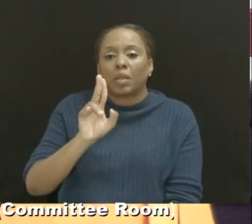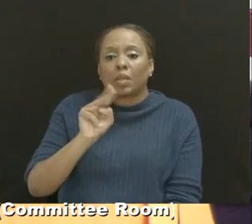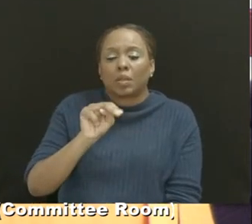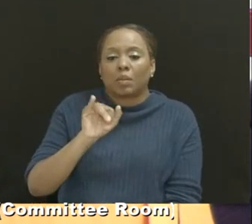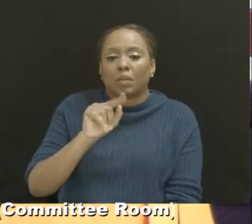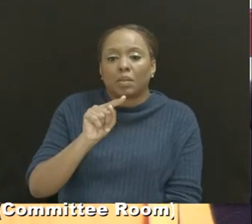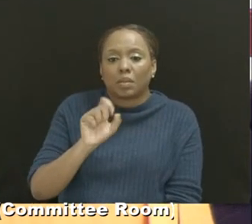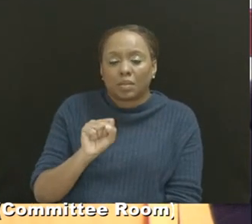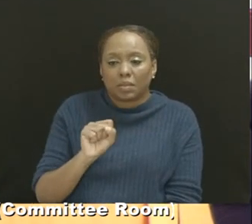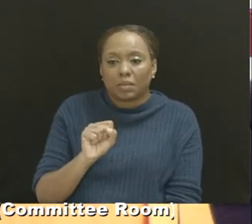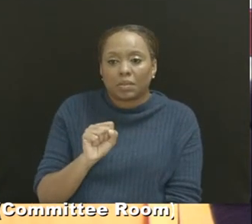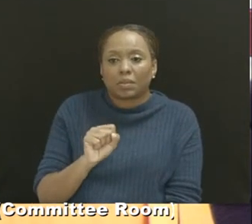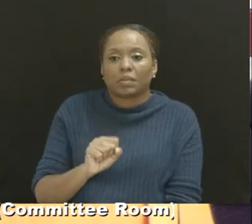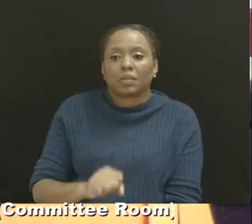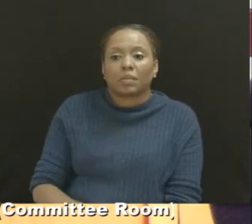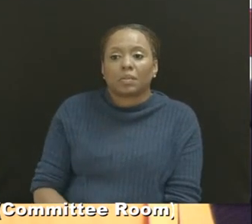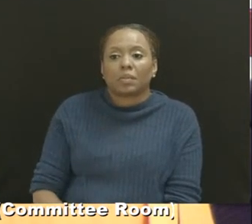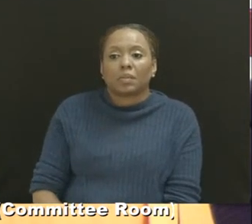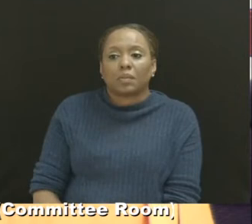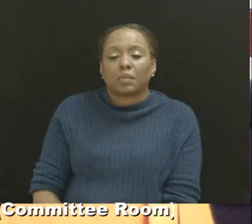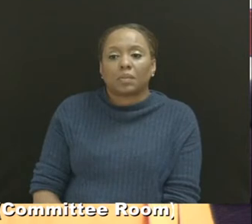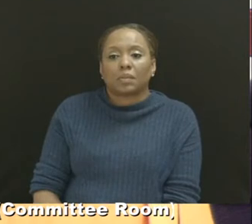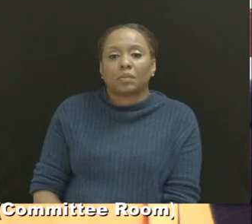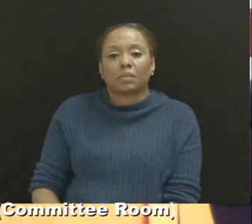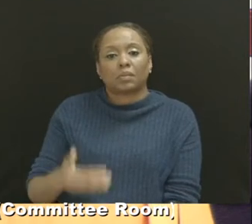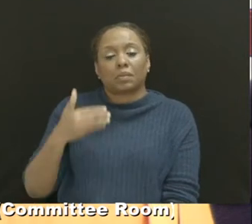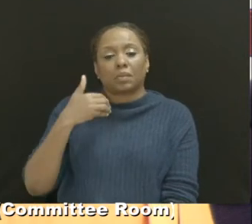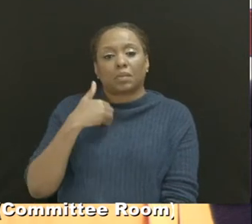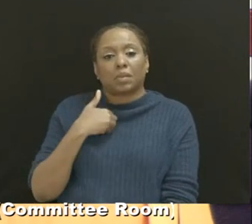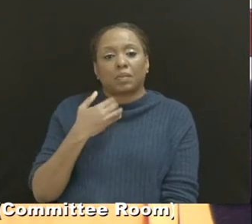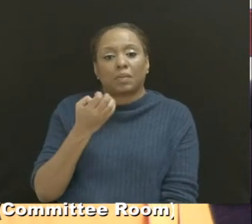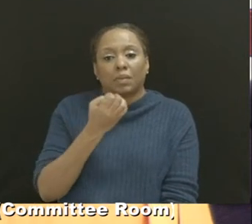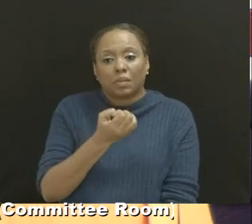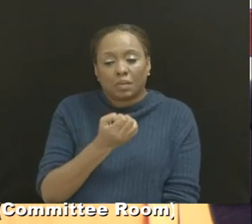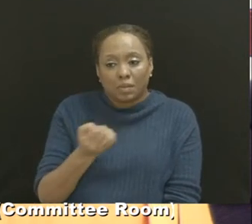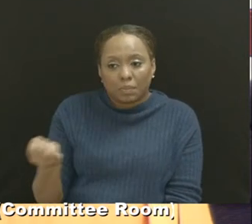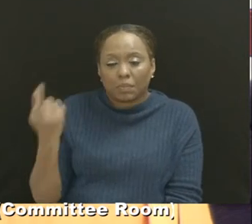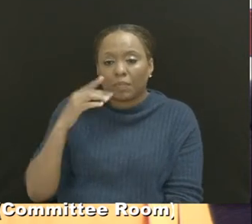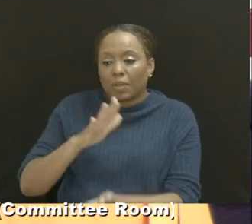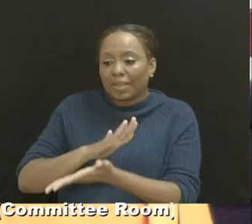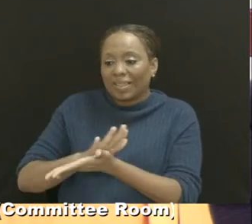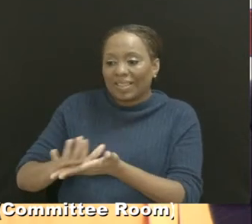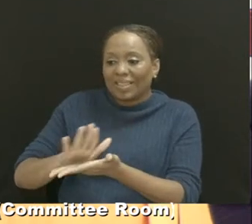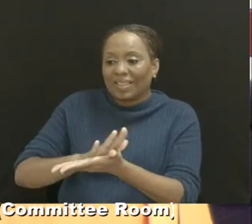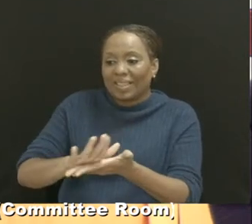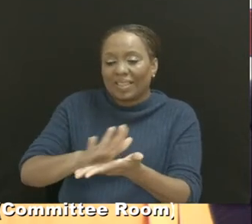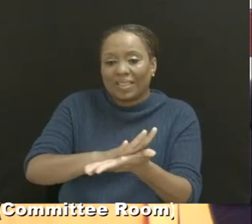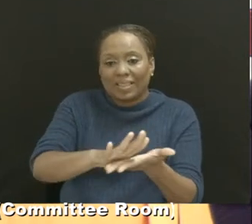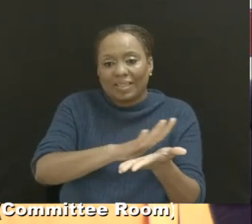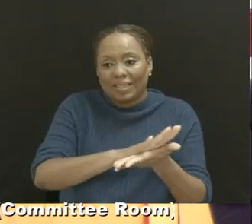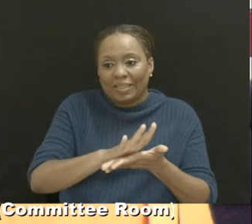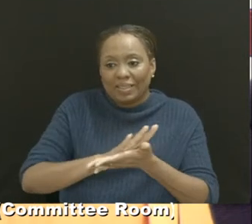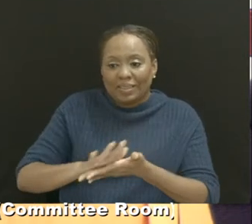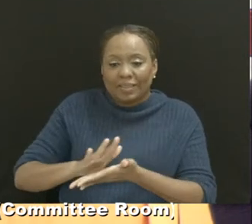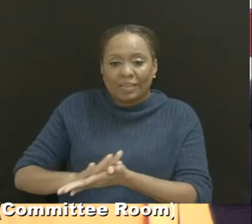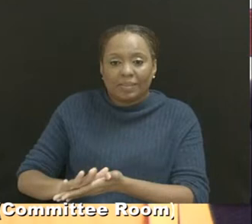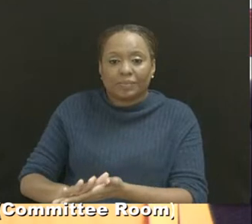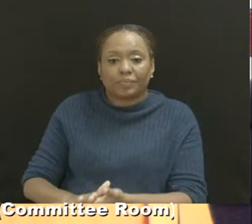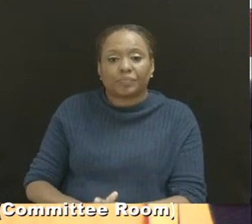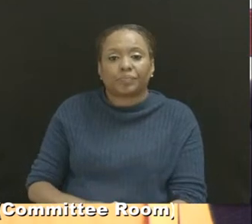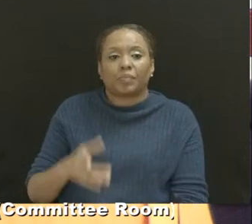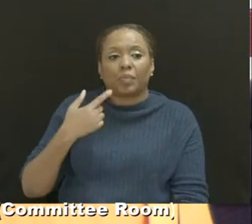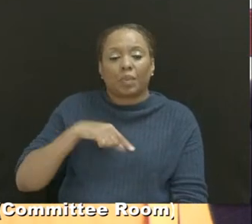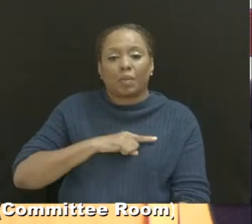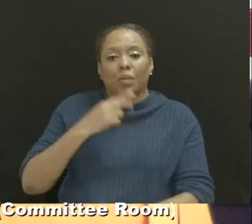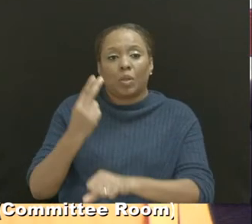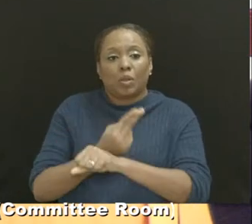Agriculture. They have the requisite equipment that is required to clean the River Bay area, and we utilize